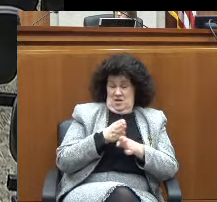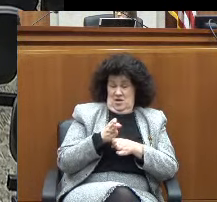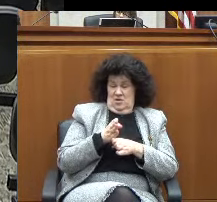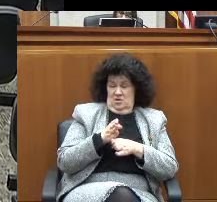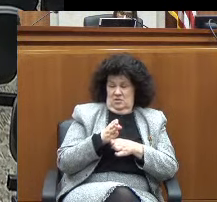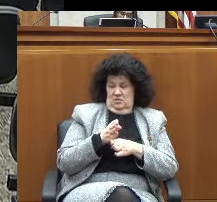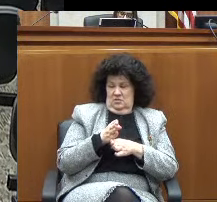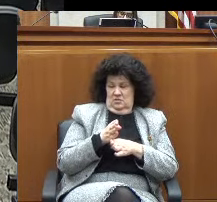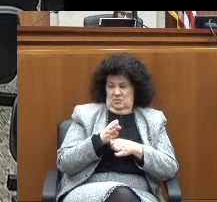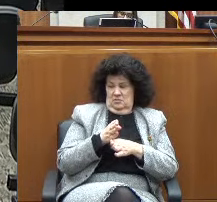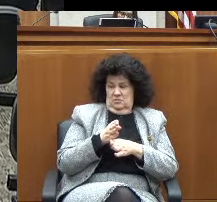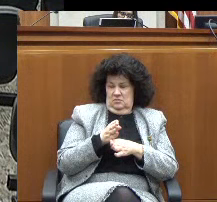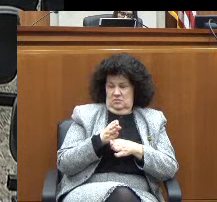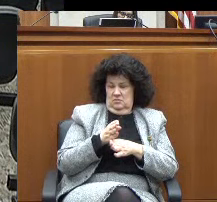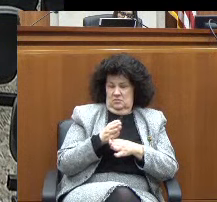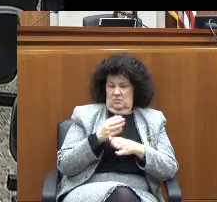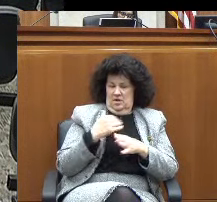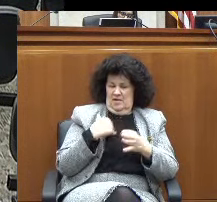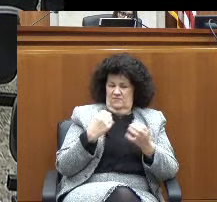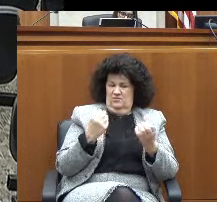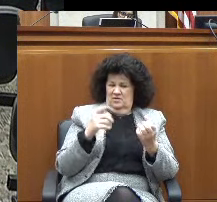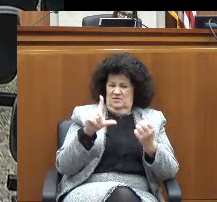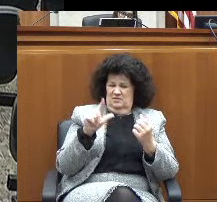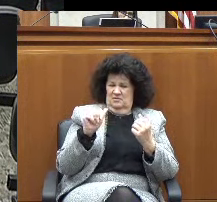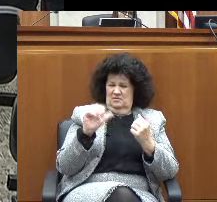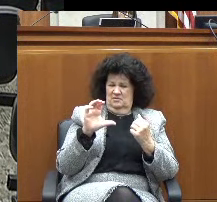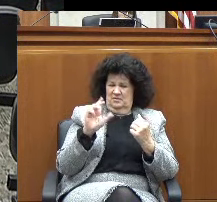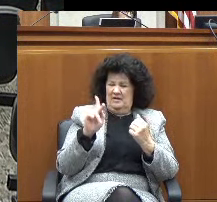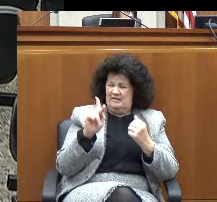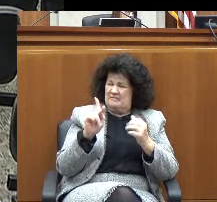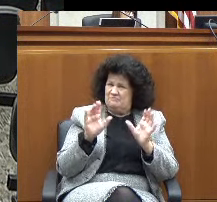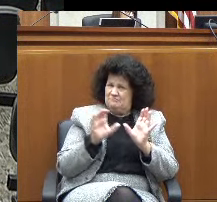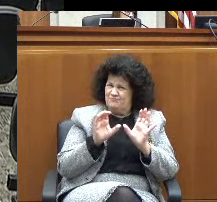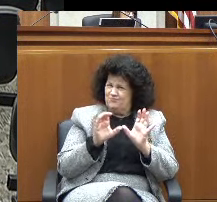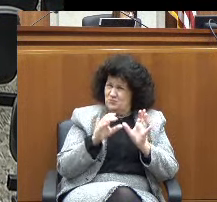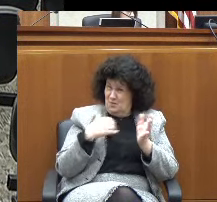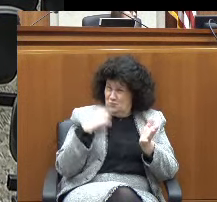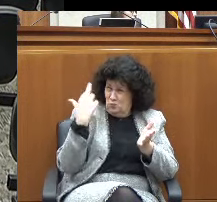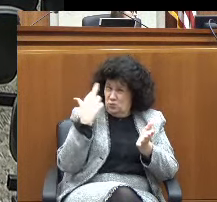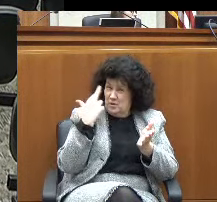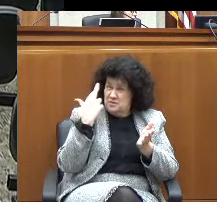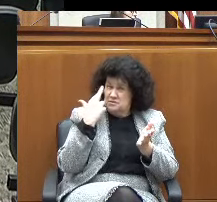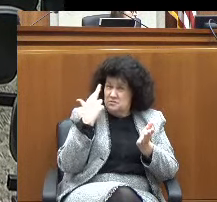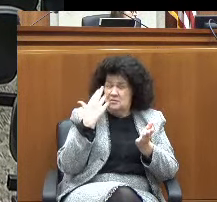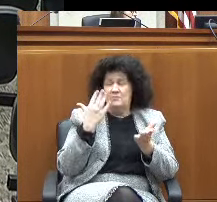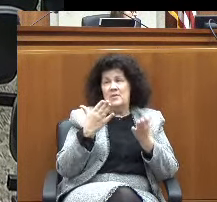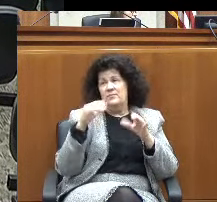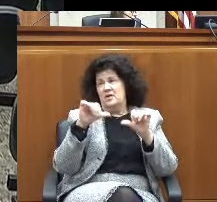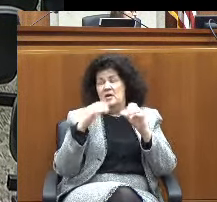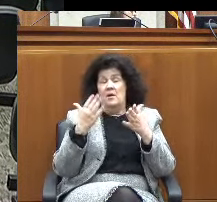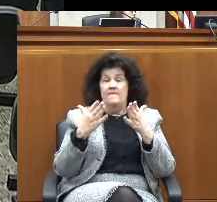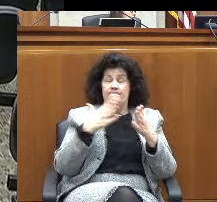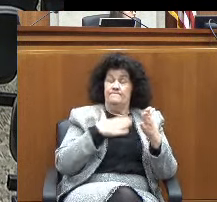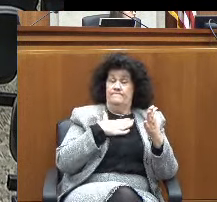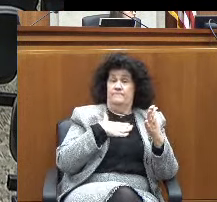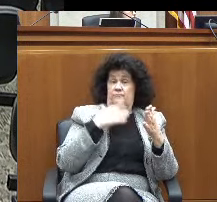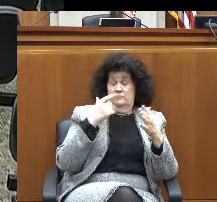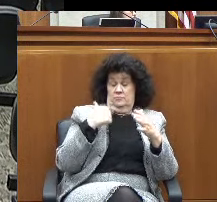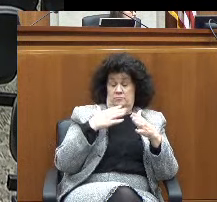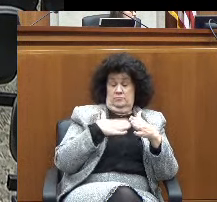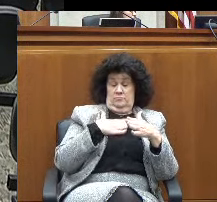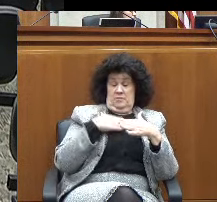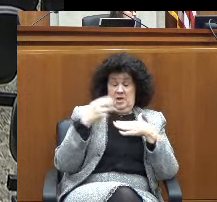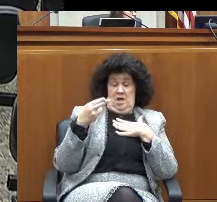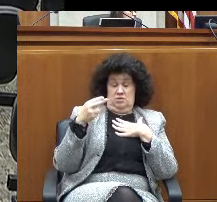or lack of certification. Is there a reason for that? Is there something contributing to that besides just science? I mean, my understanding from a high